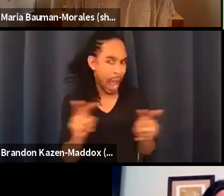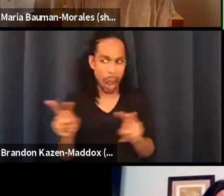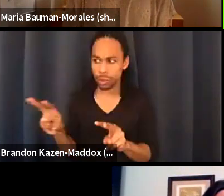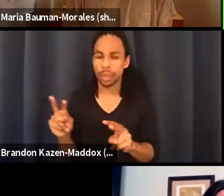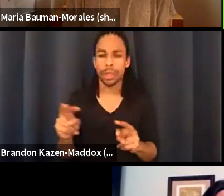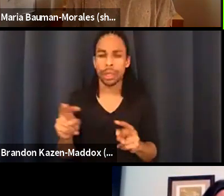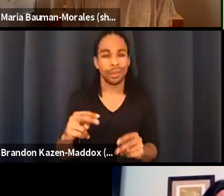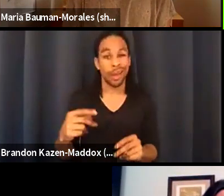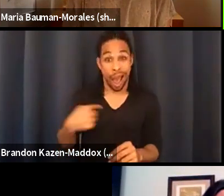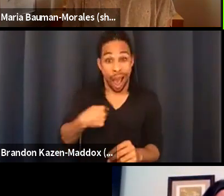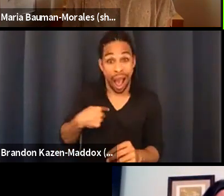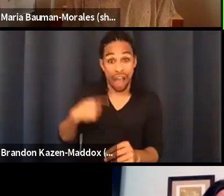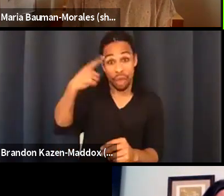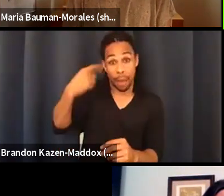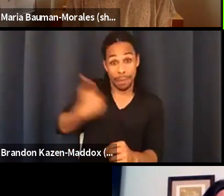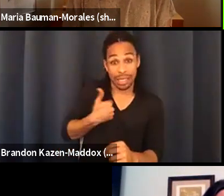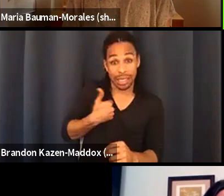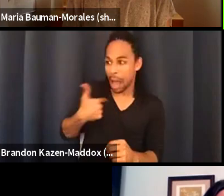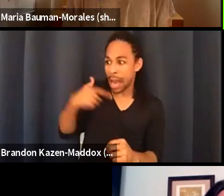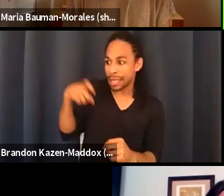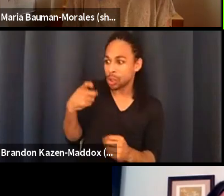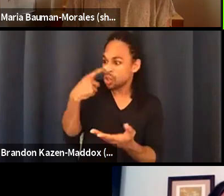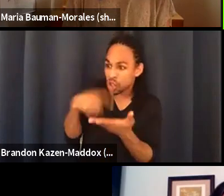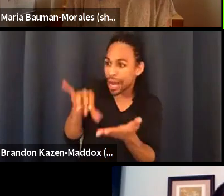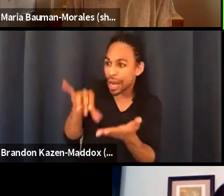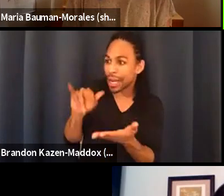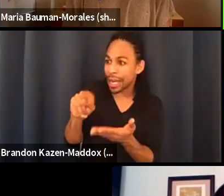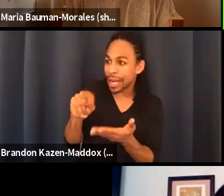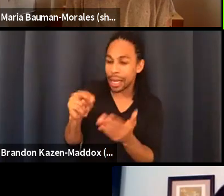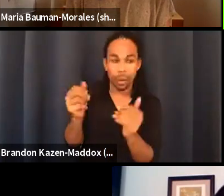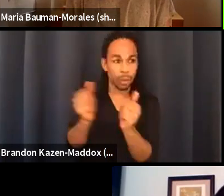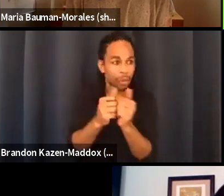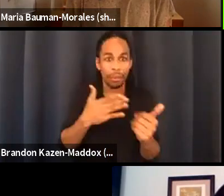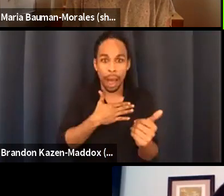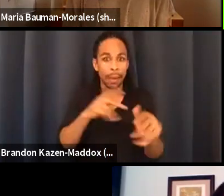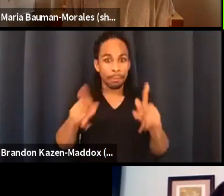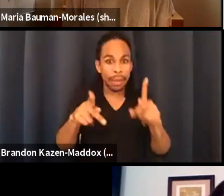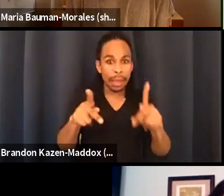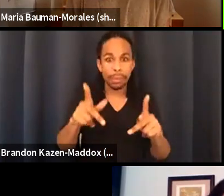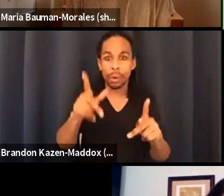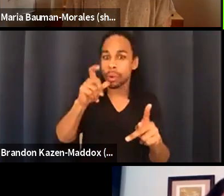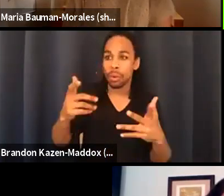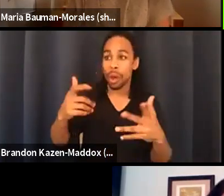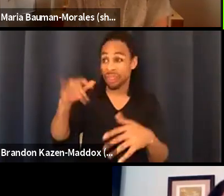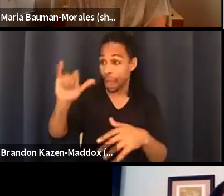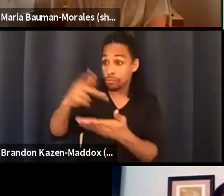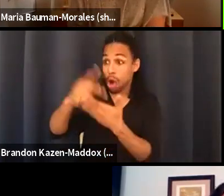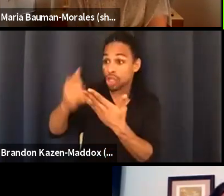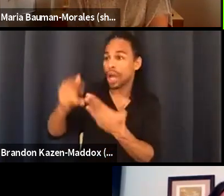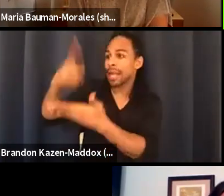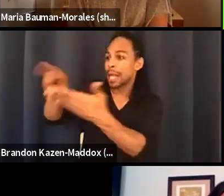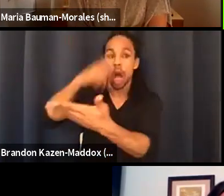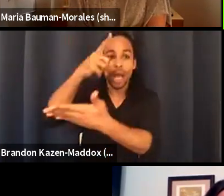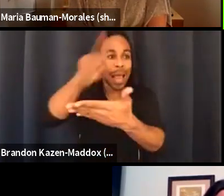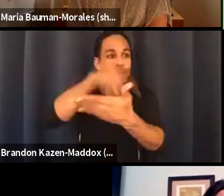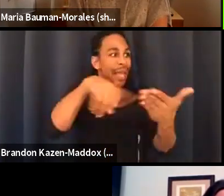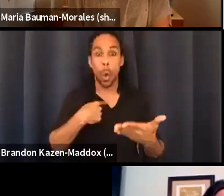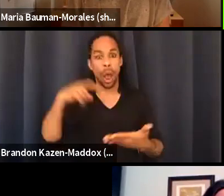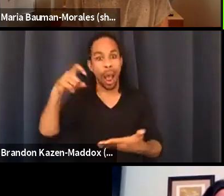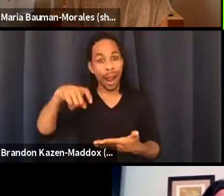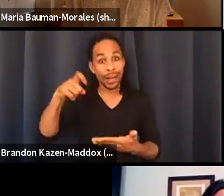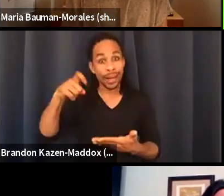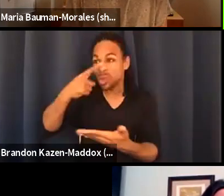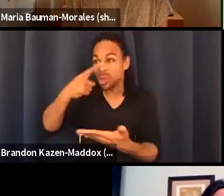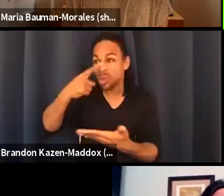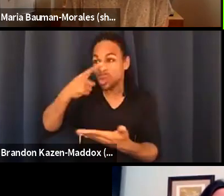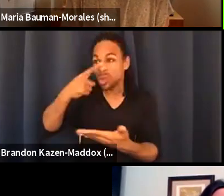called them to cancel it. I should see how they are, you know? And it's wow. That is so powerful. Not what I'm